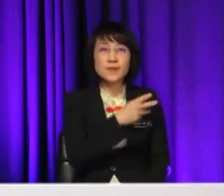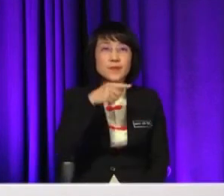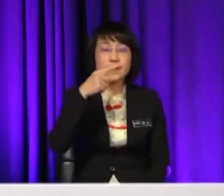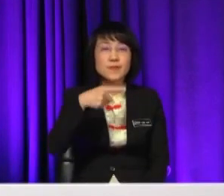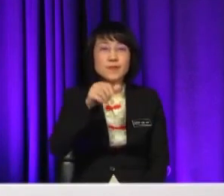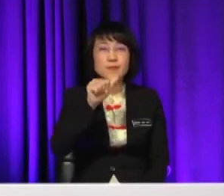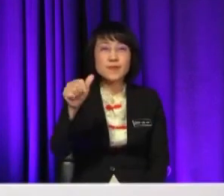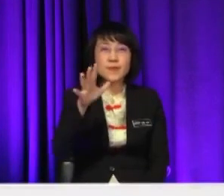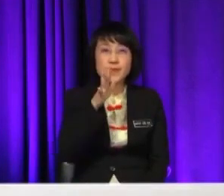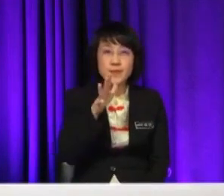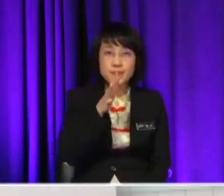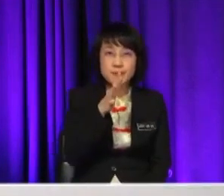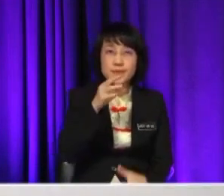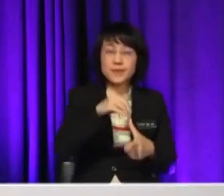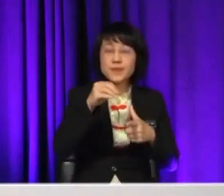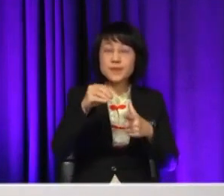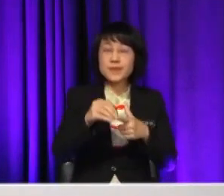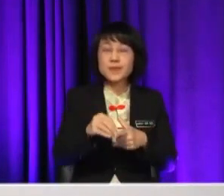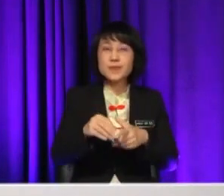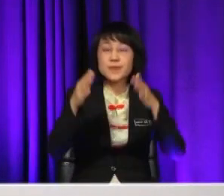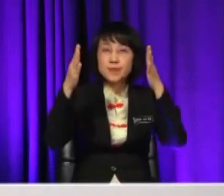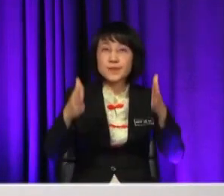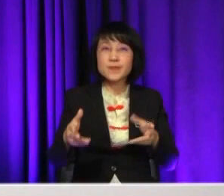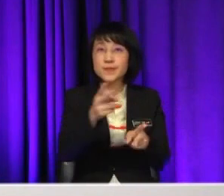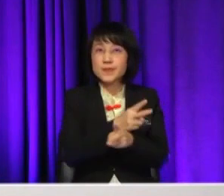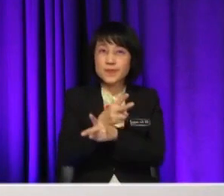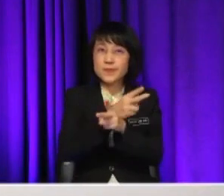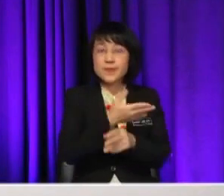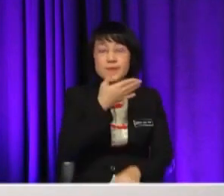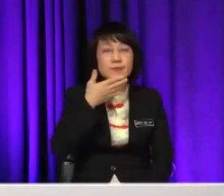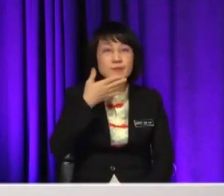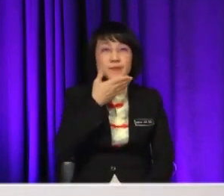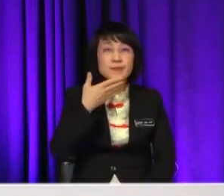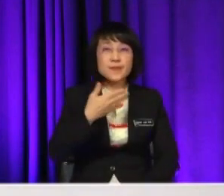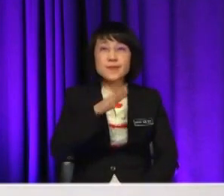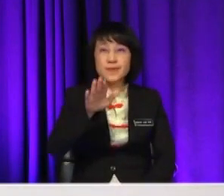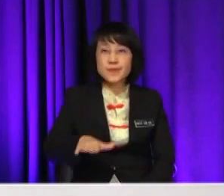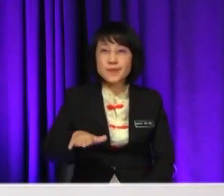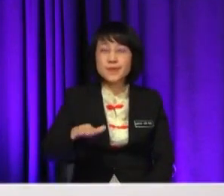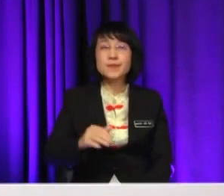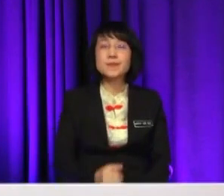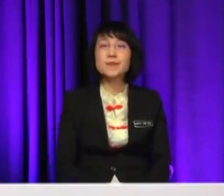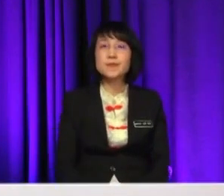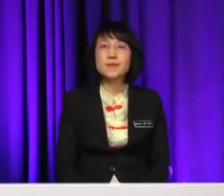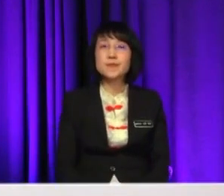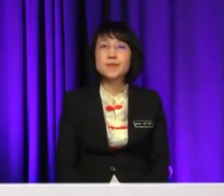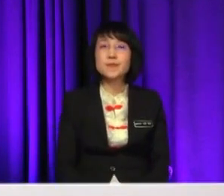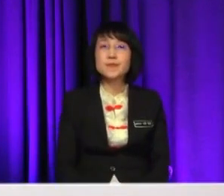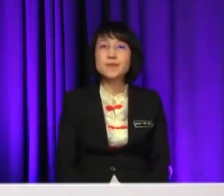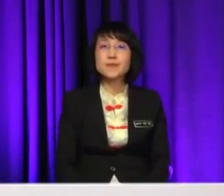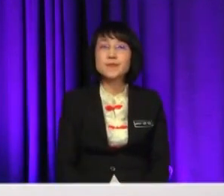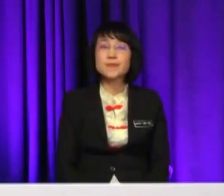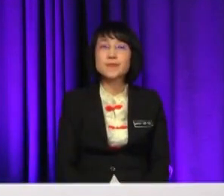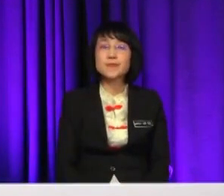person who takes care of, well, maybe the young child here. Okay, snug and warm.